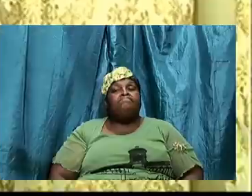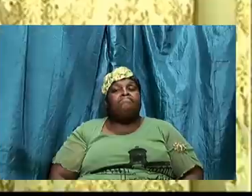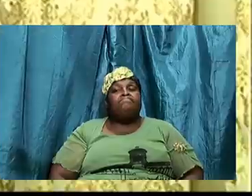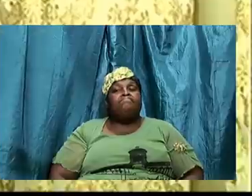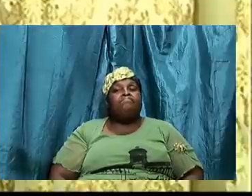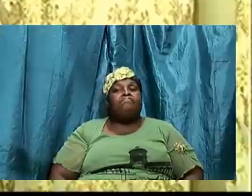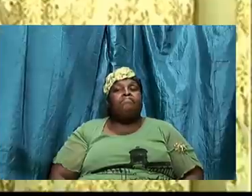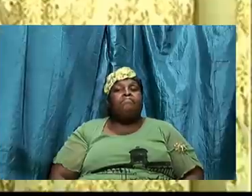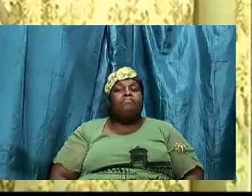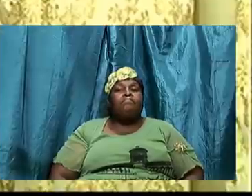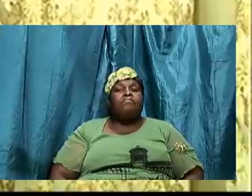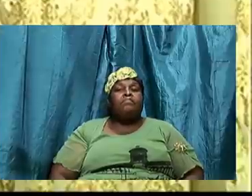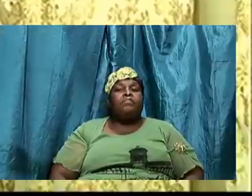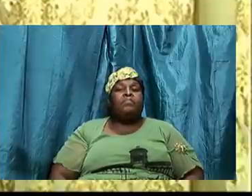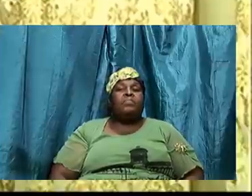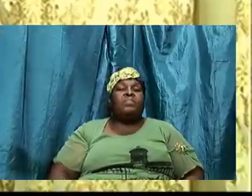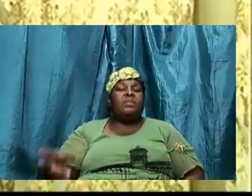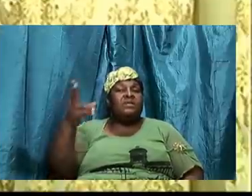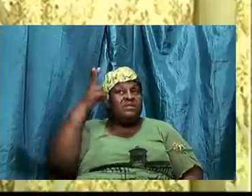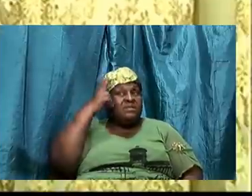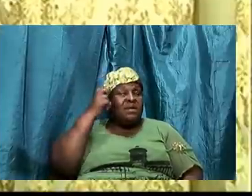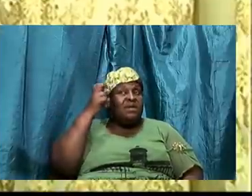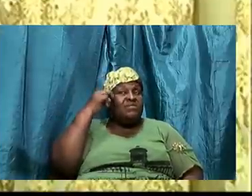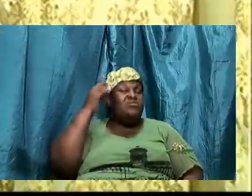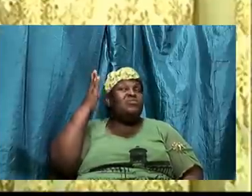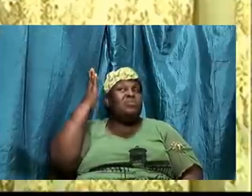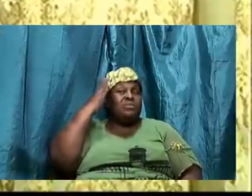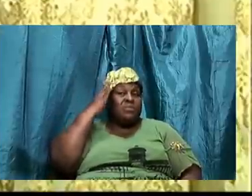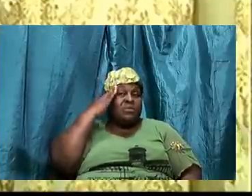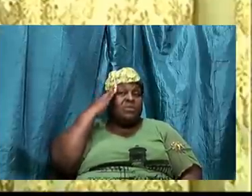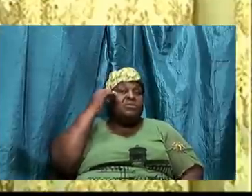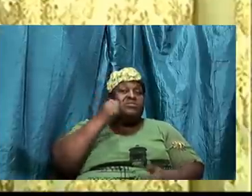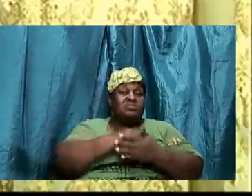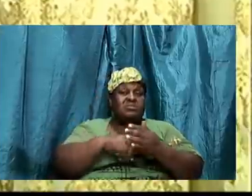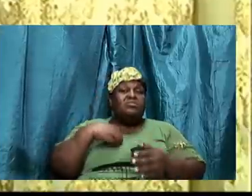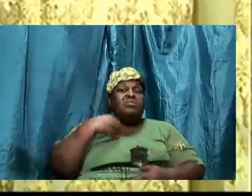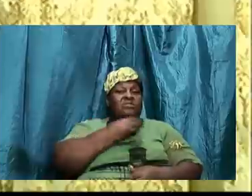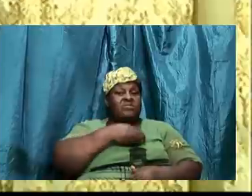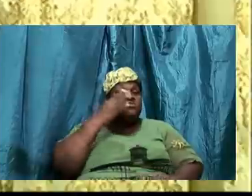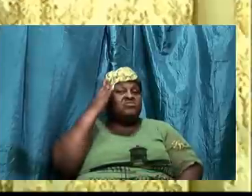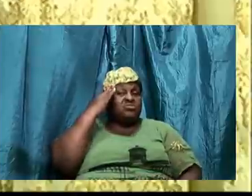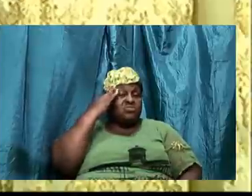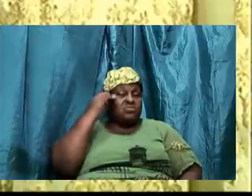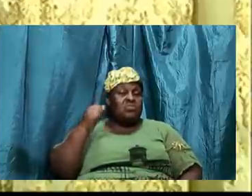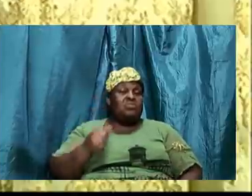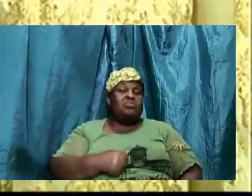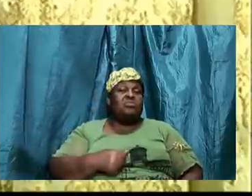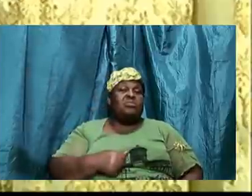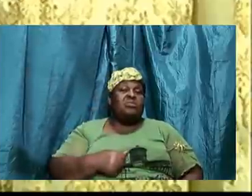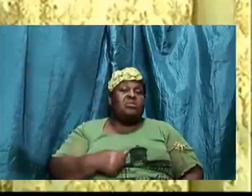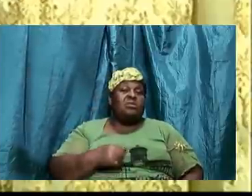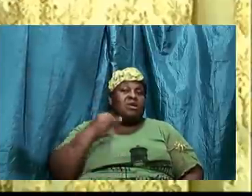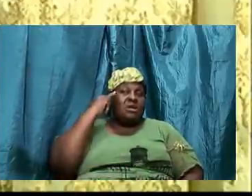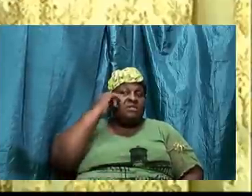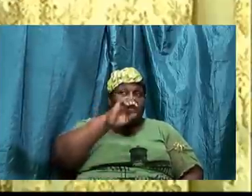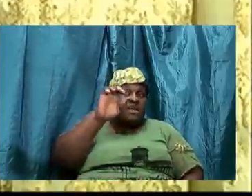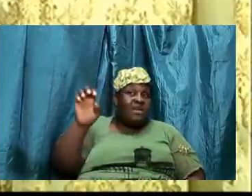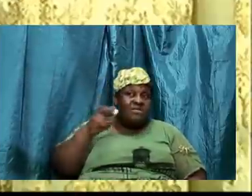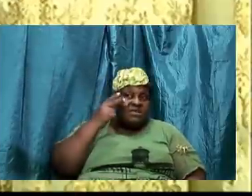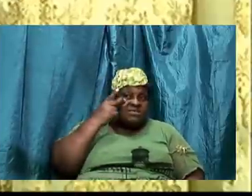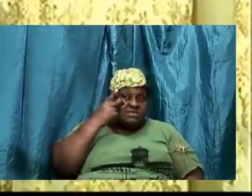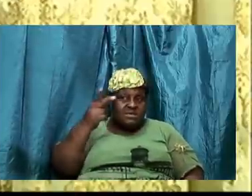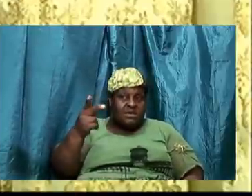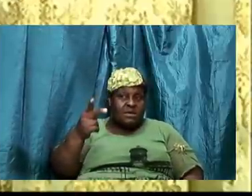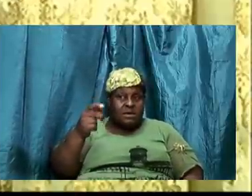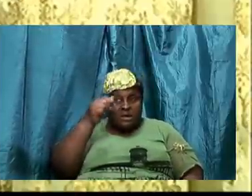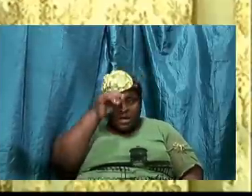And they will, look here, the adversary know that some of us in church, you know, and if we ever see a man, just make a man get up